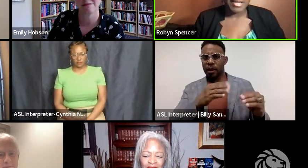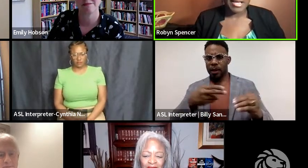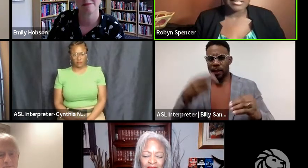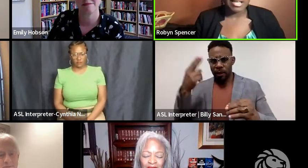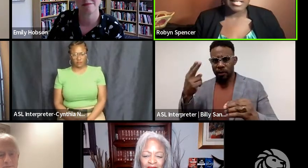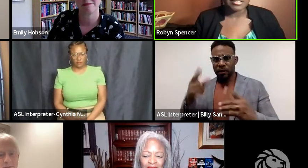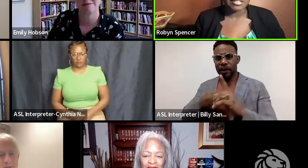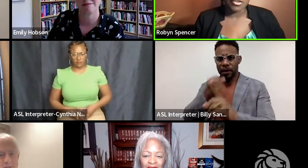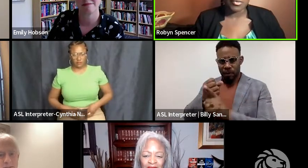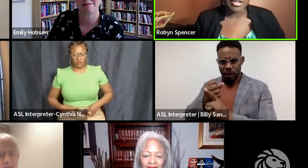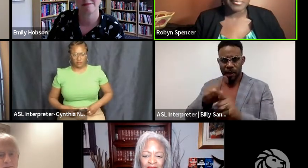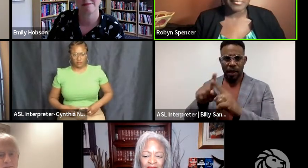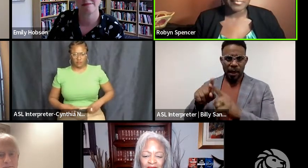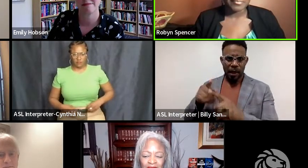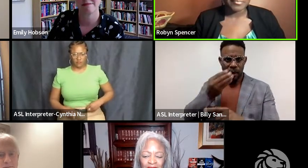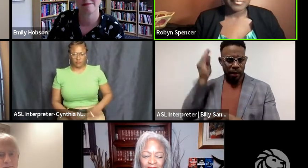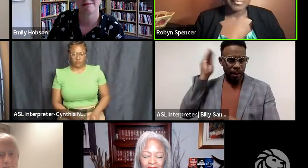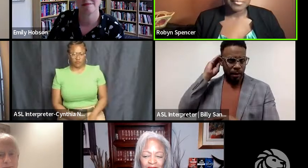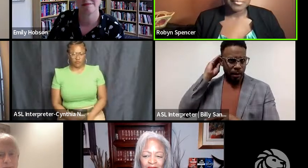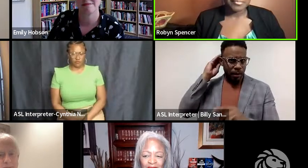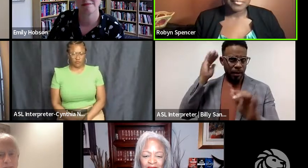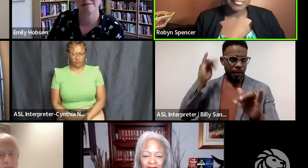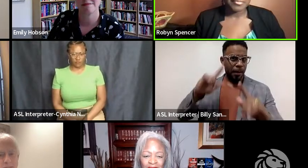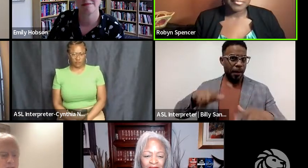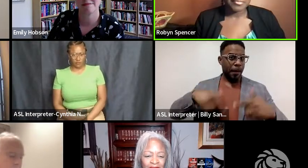and impact as a takeaway?